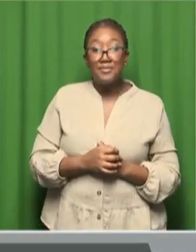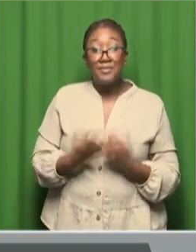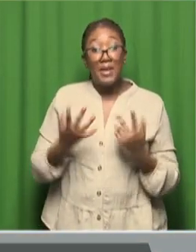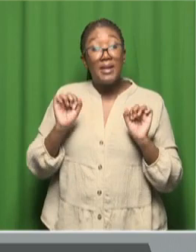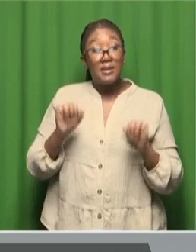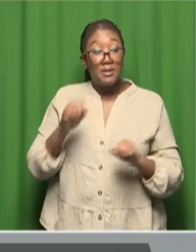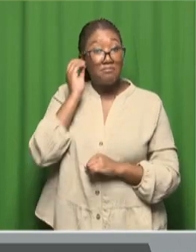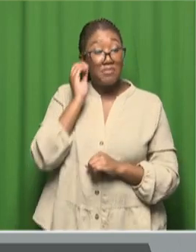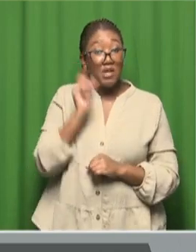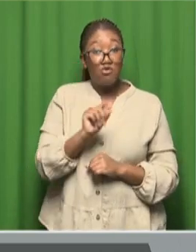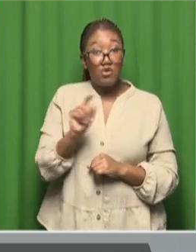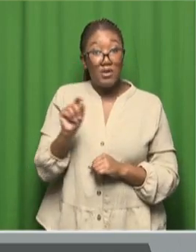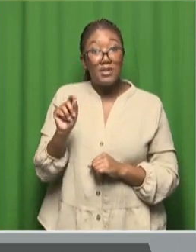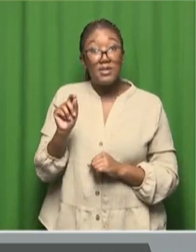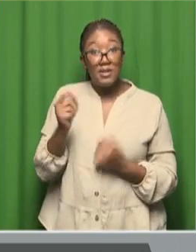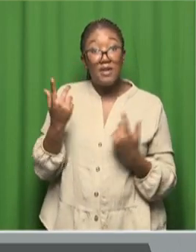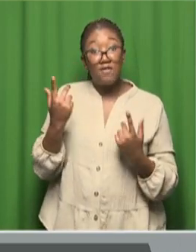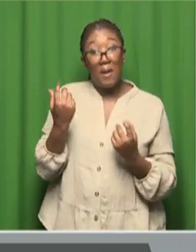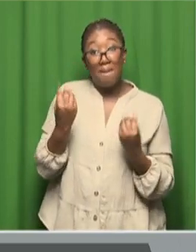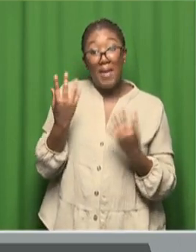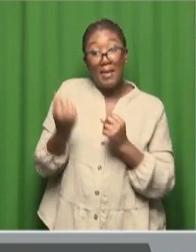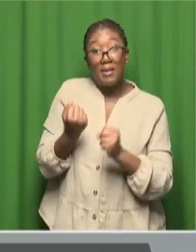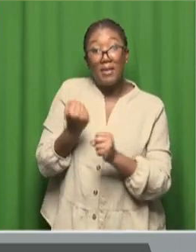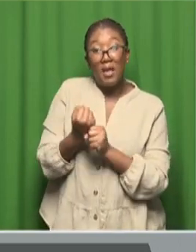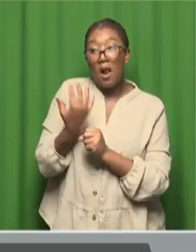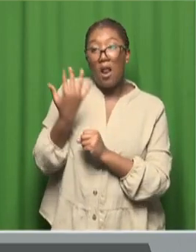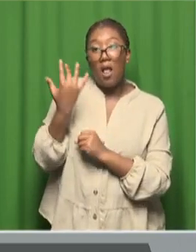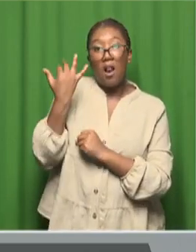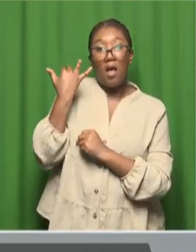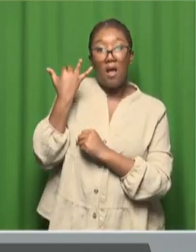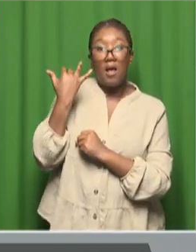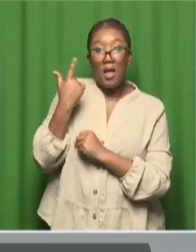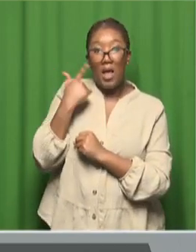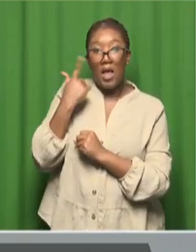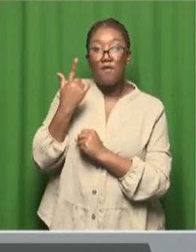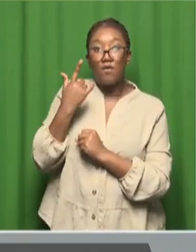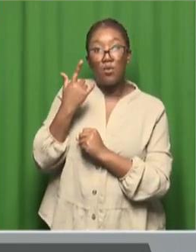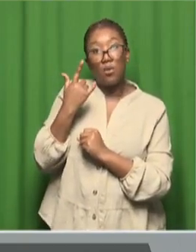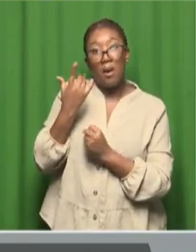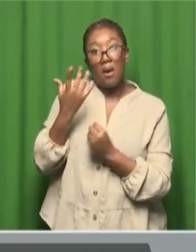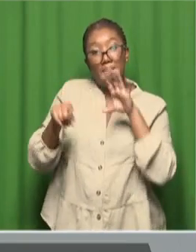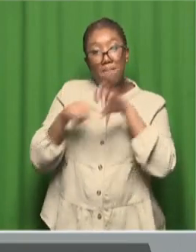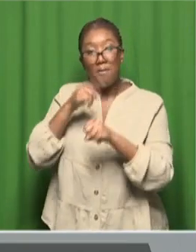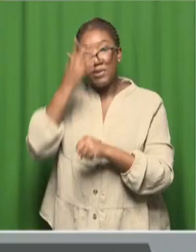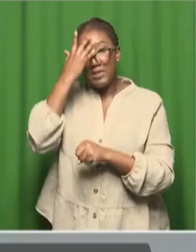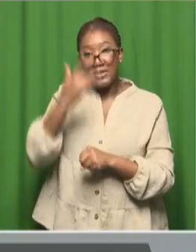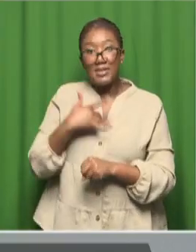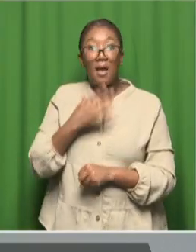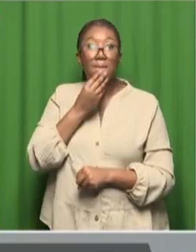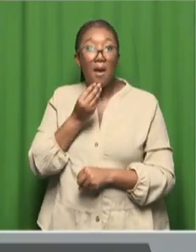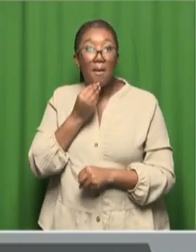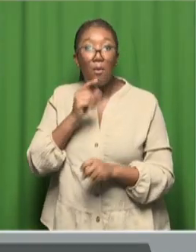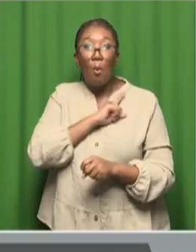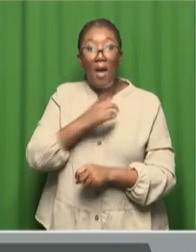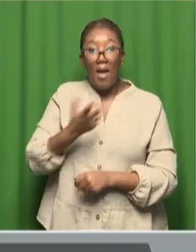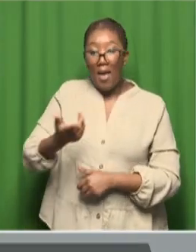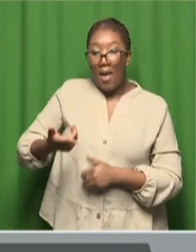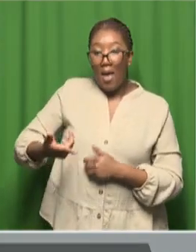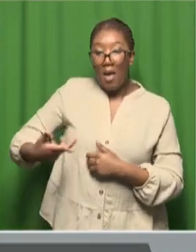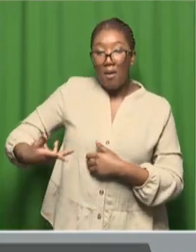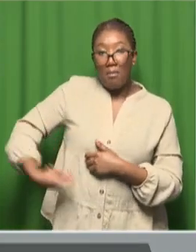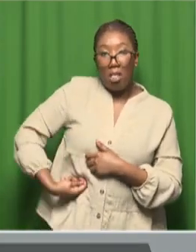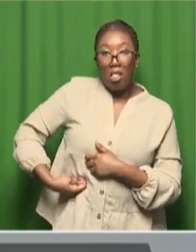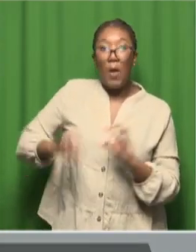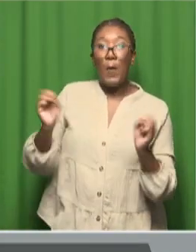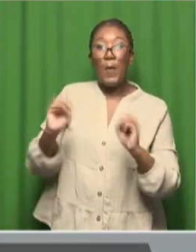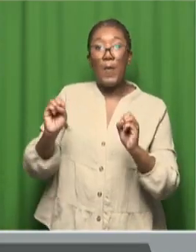Over 100 years ago, if you were diagnosed with diabetes, it was actually a death sentence because there was no insulin available. So we've come a long,